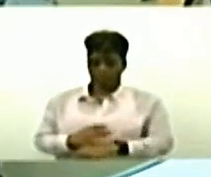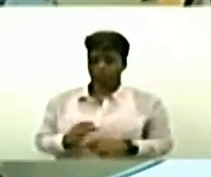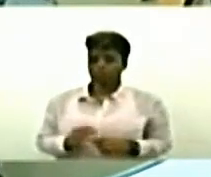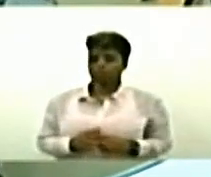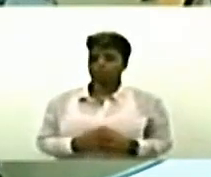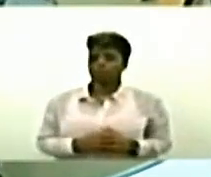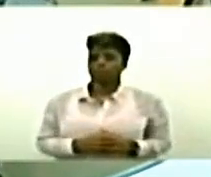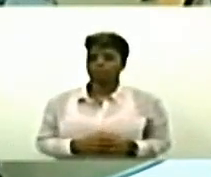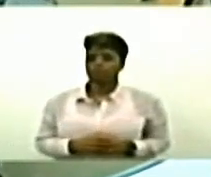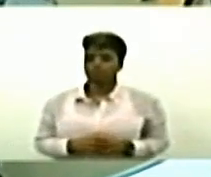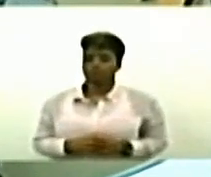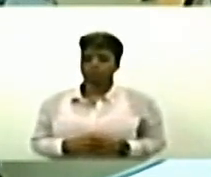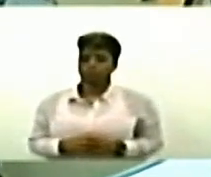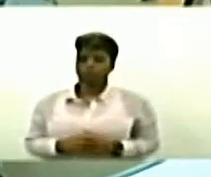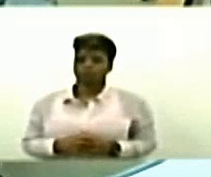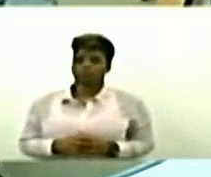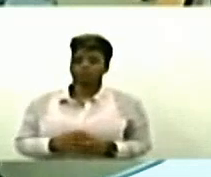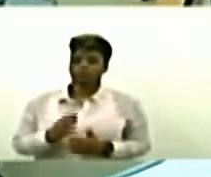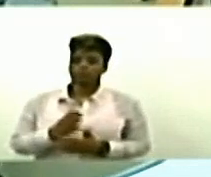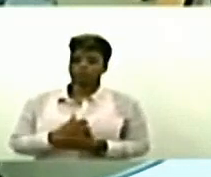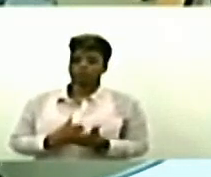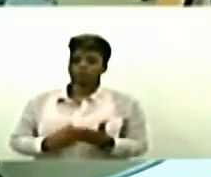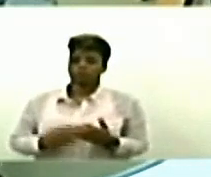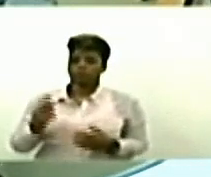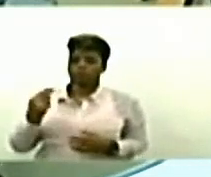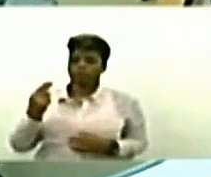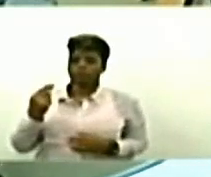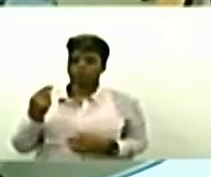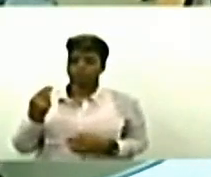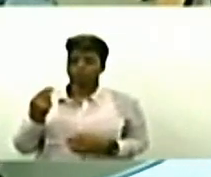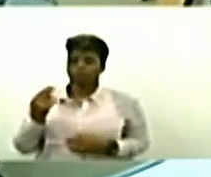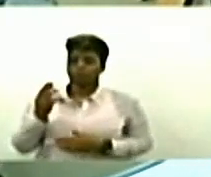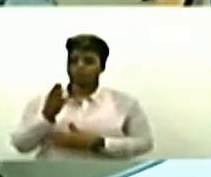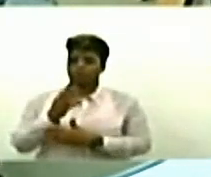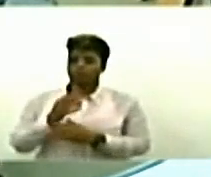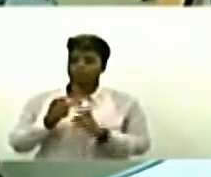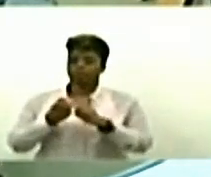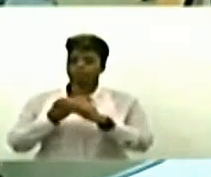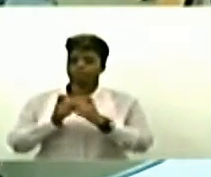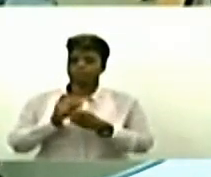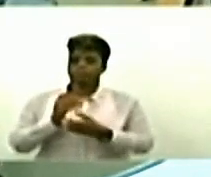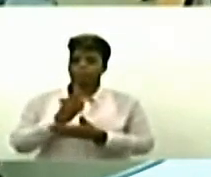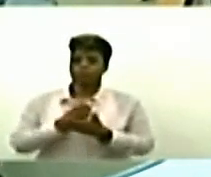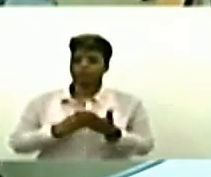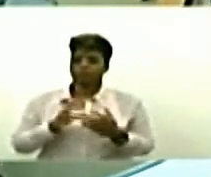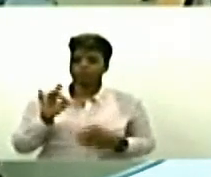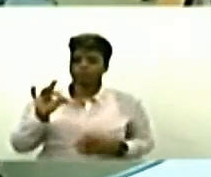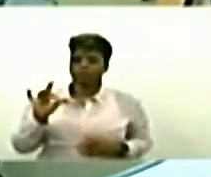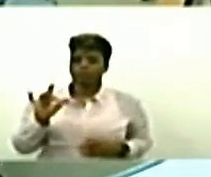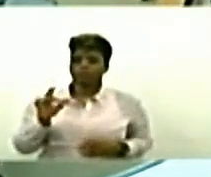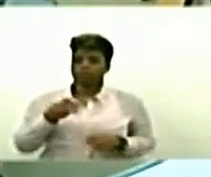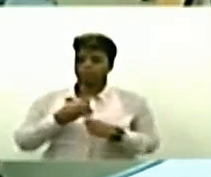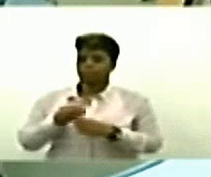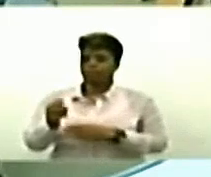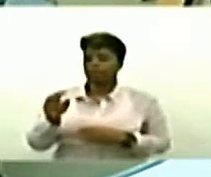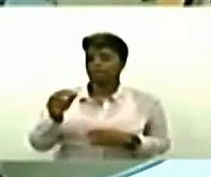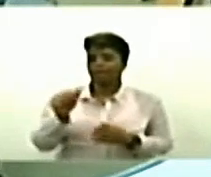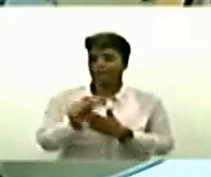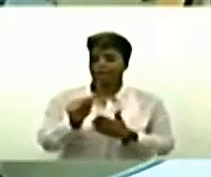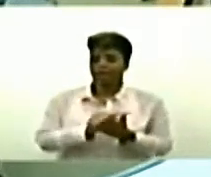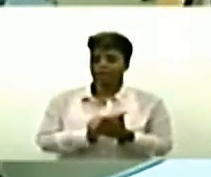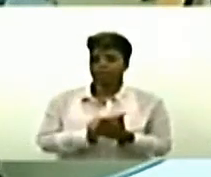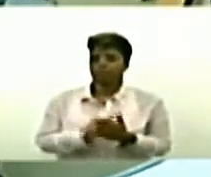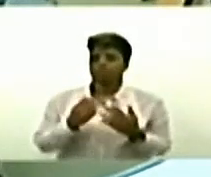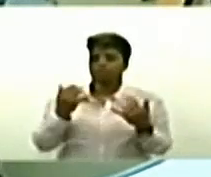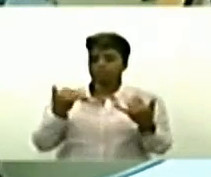Clause 12, amendment to Part 8 of Principal Act. Honourable members, the